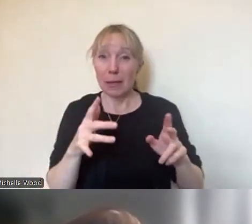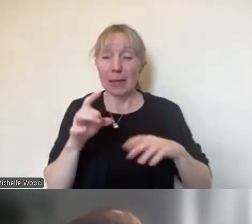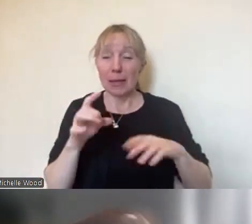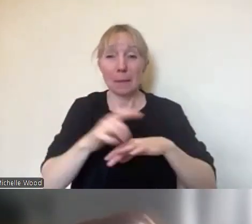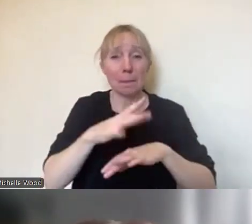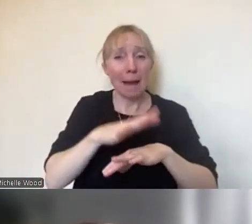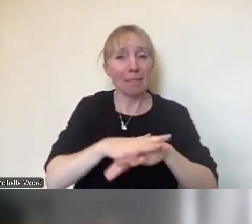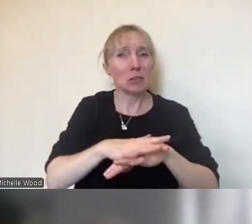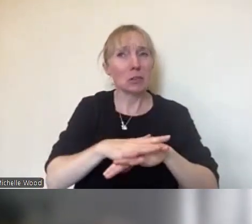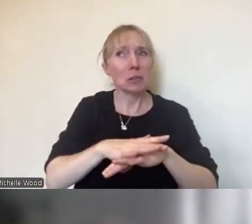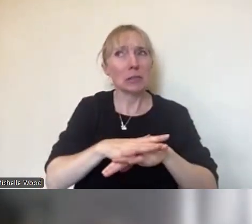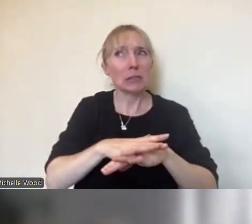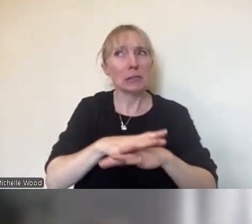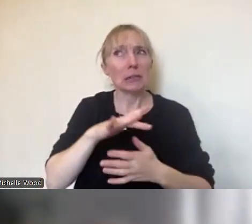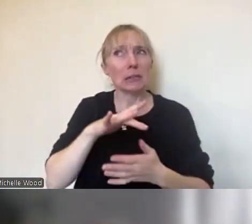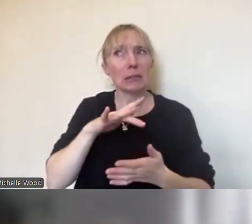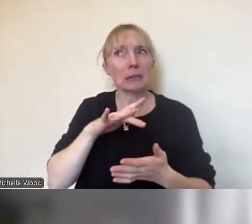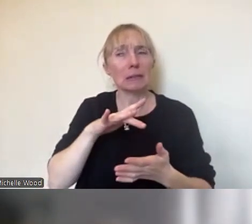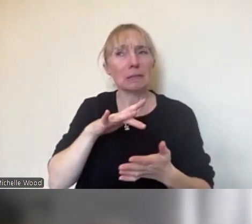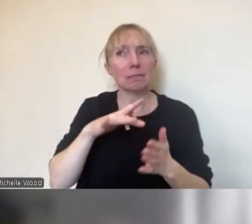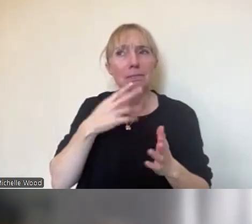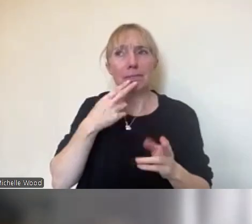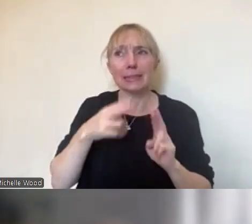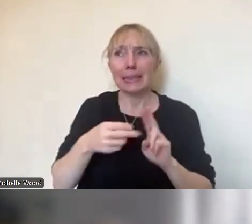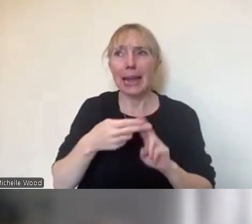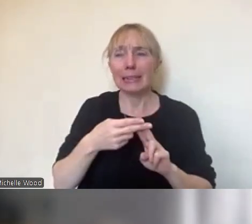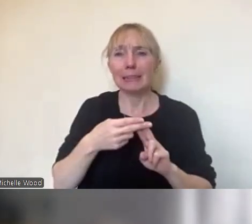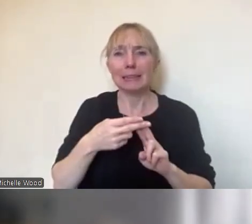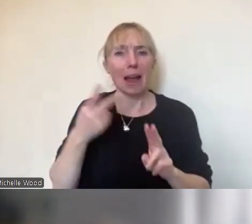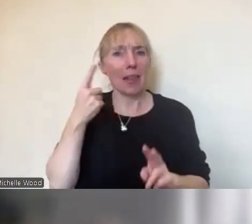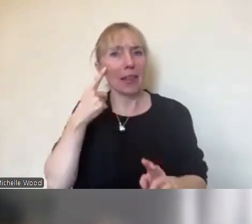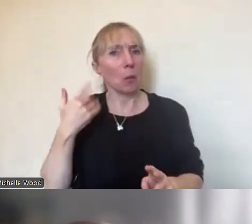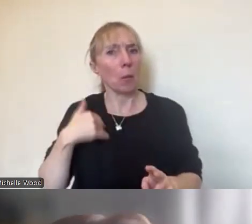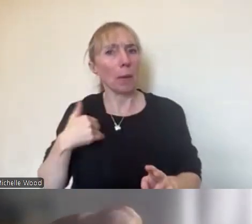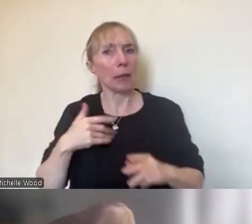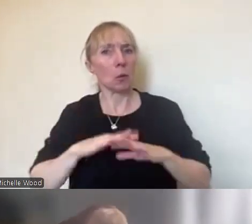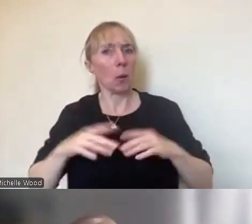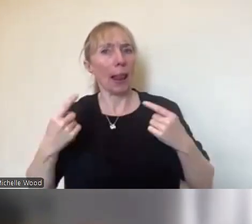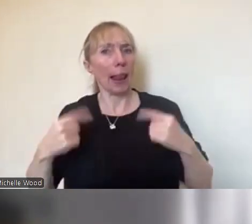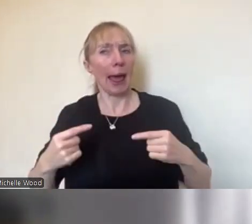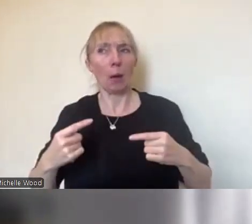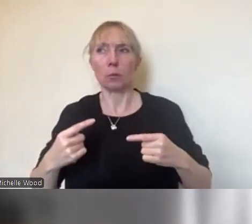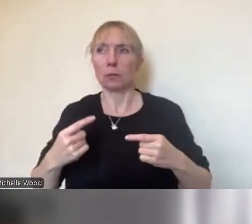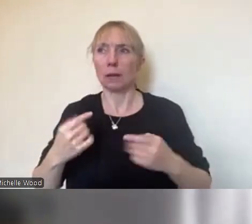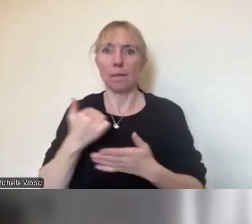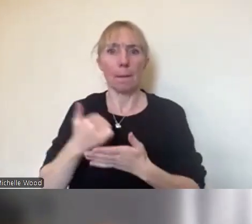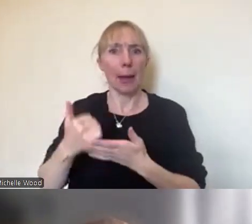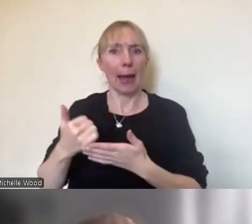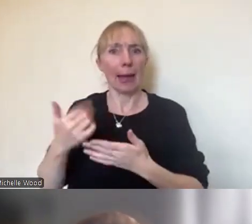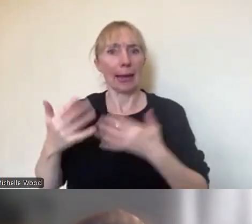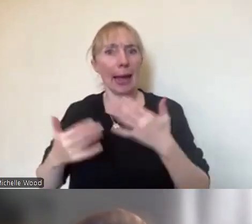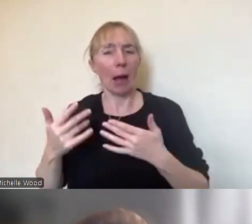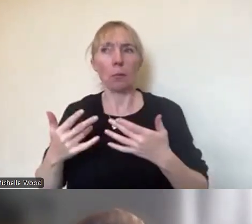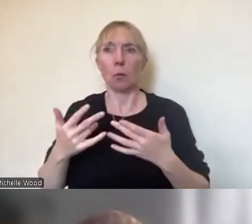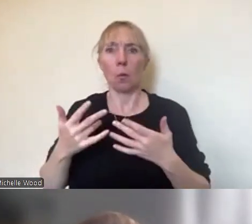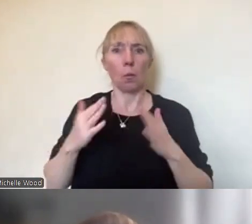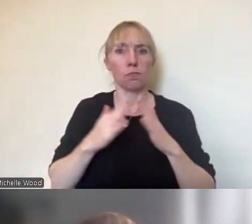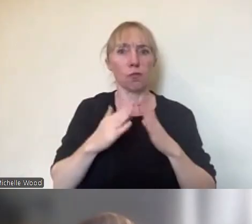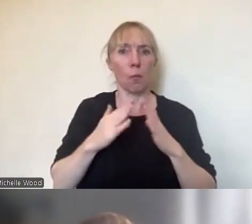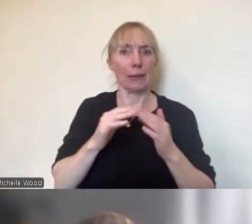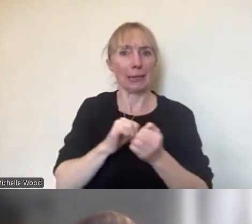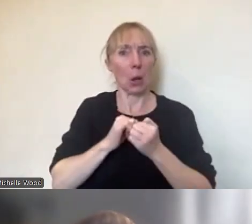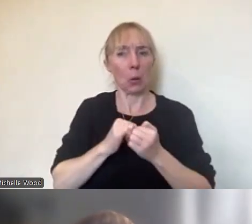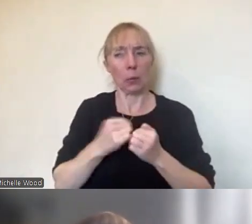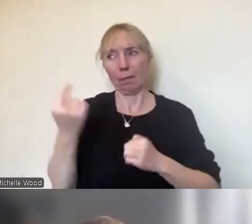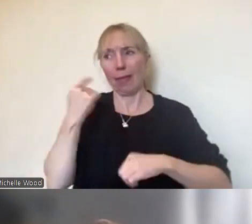got me thinking about how women, I think you were not allowed to have your own bank account, you weren't allowed to own property in those days.